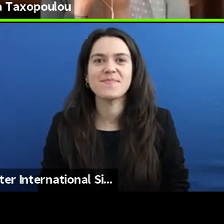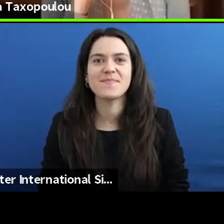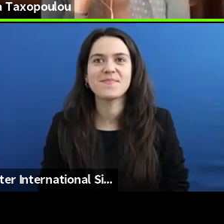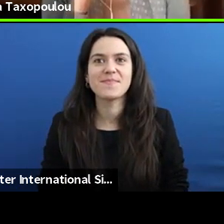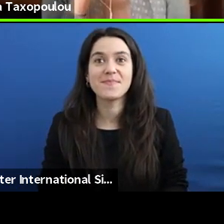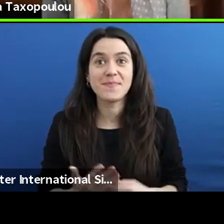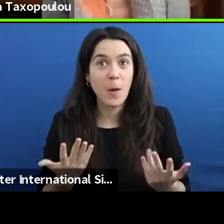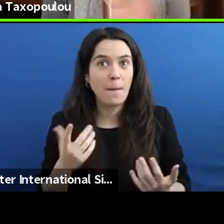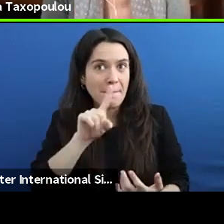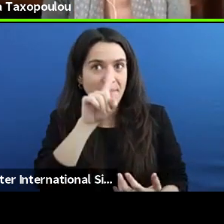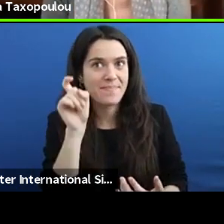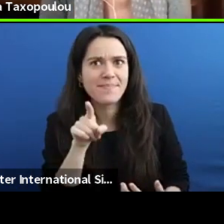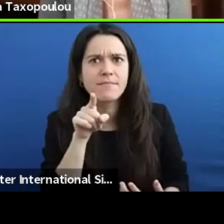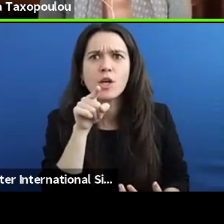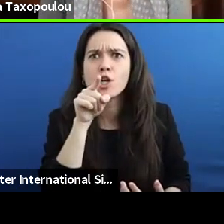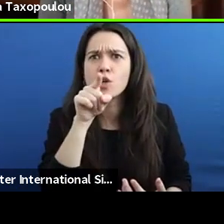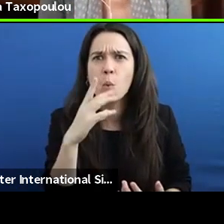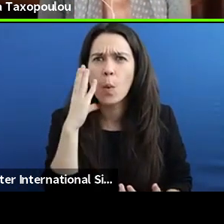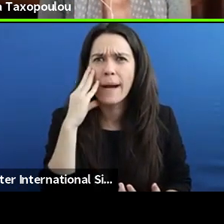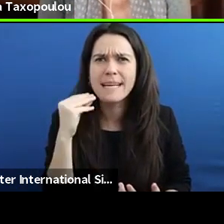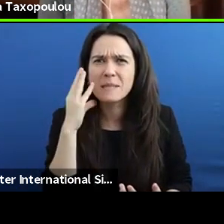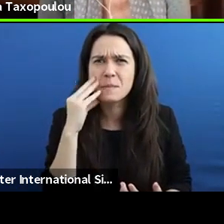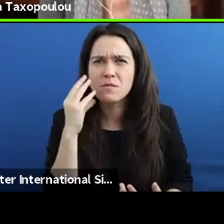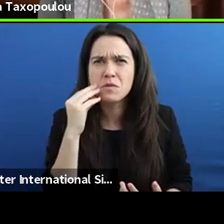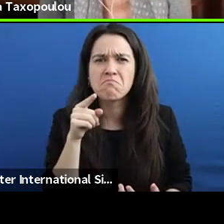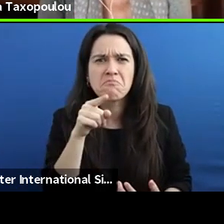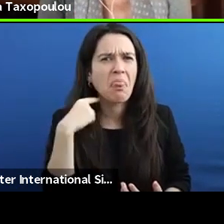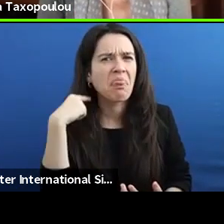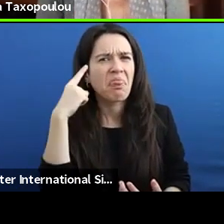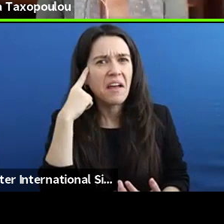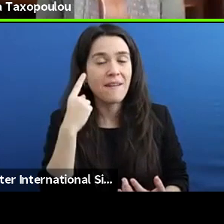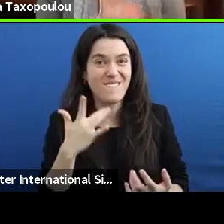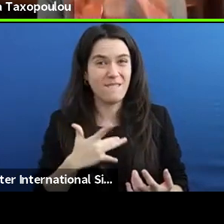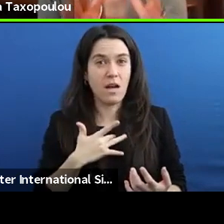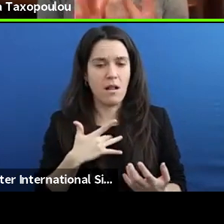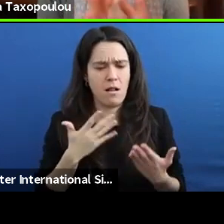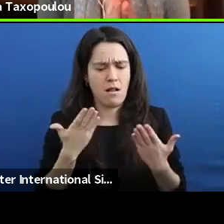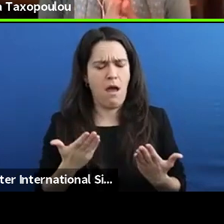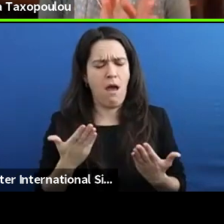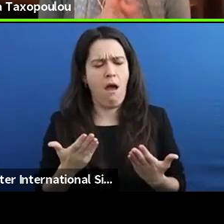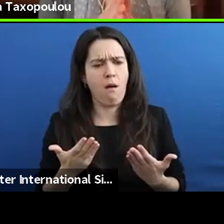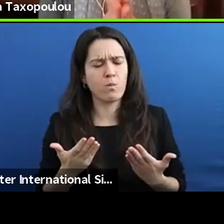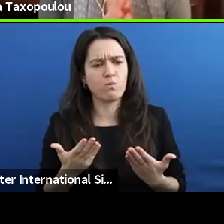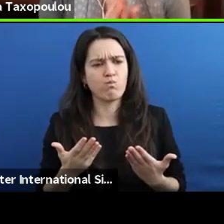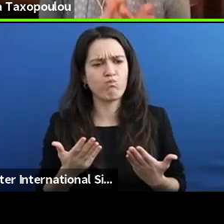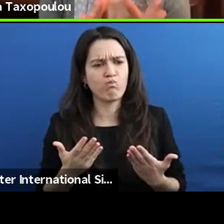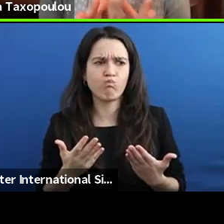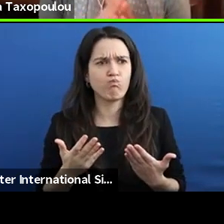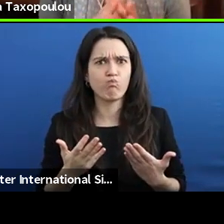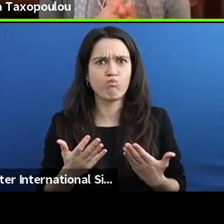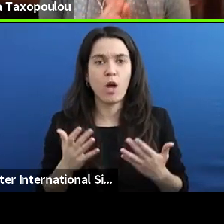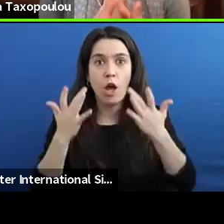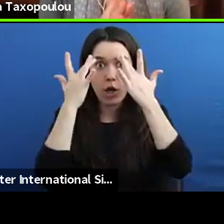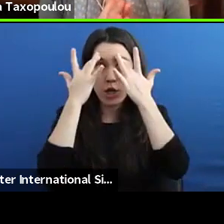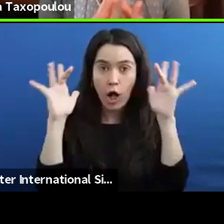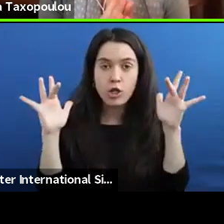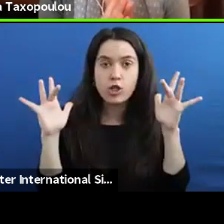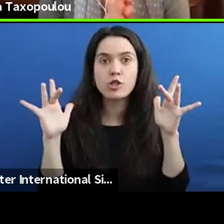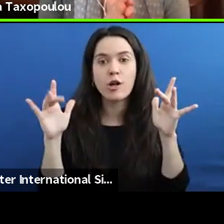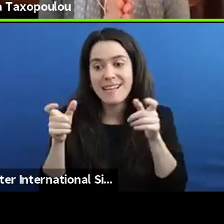from your experience, do you get the feeling that when culture and science